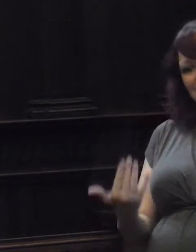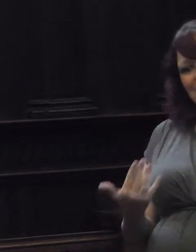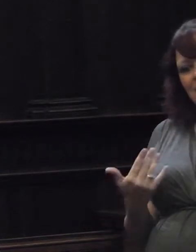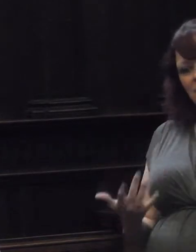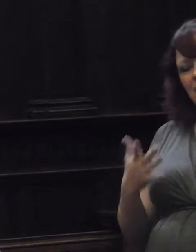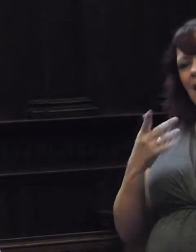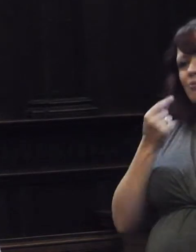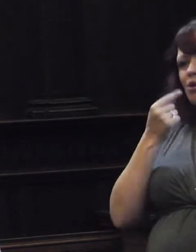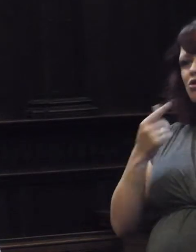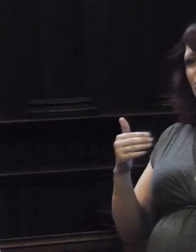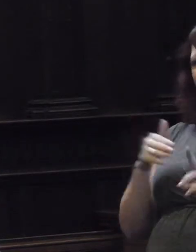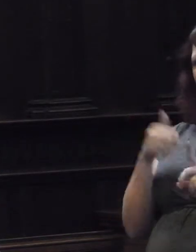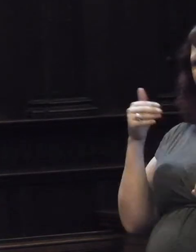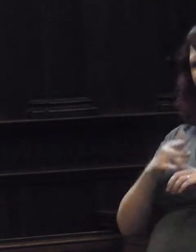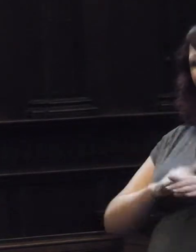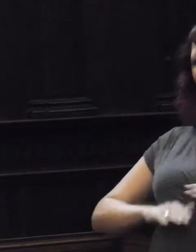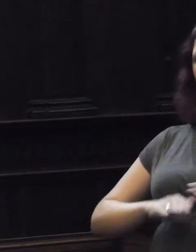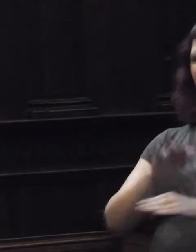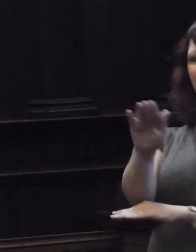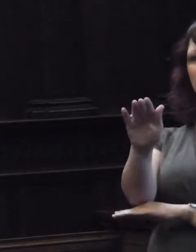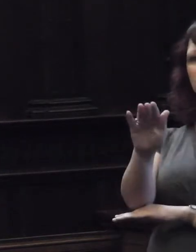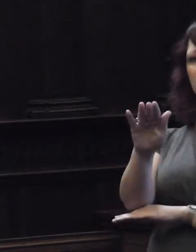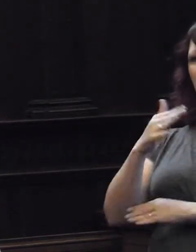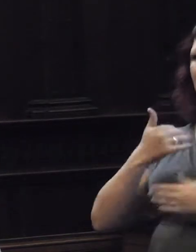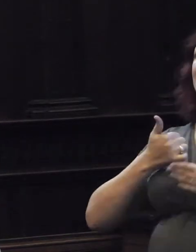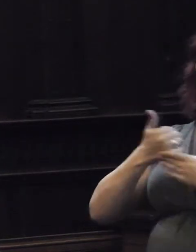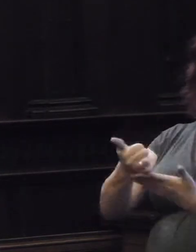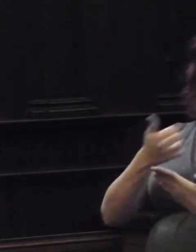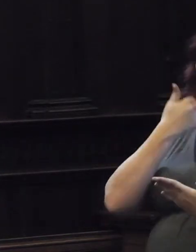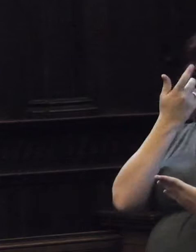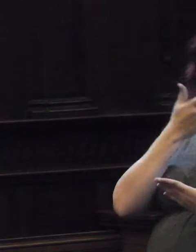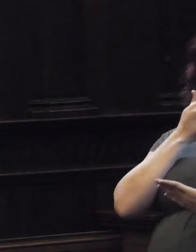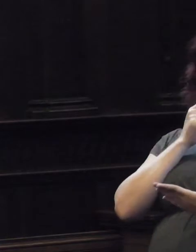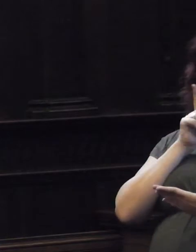their future. They support young people to